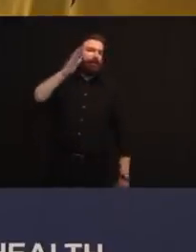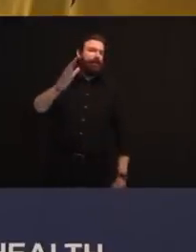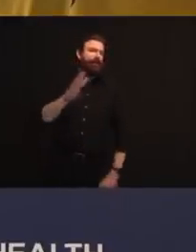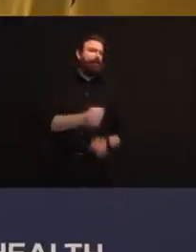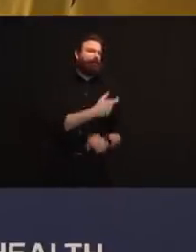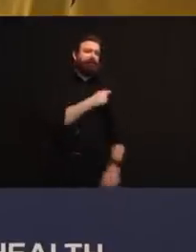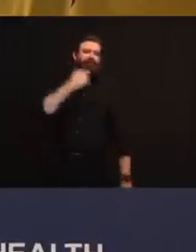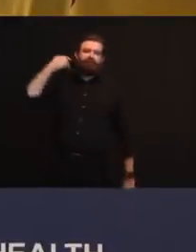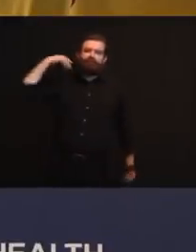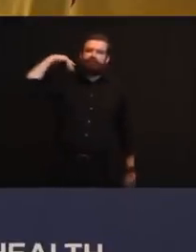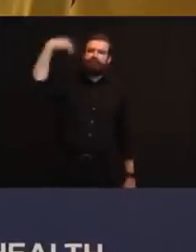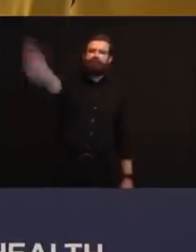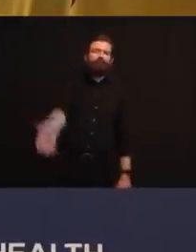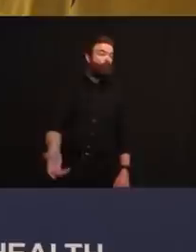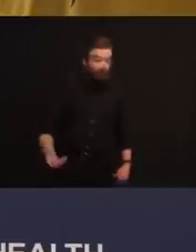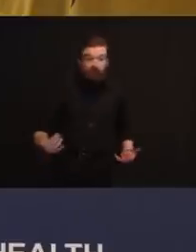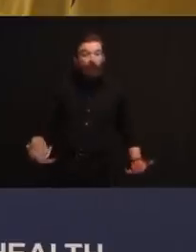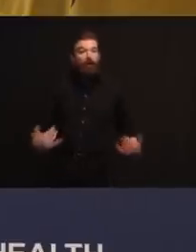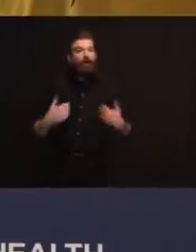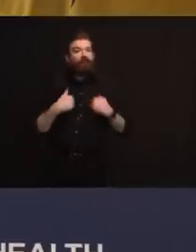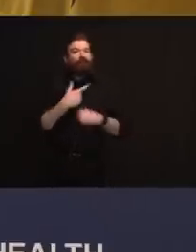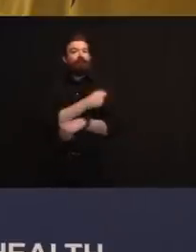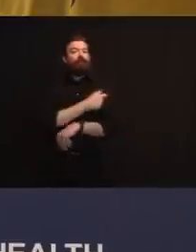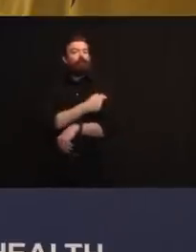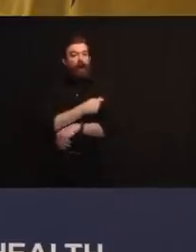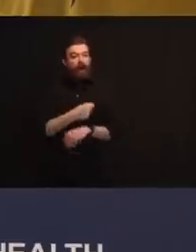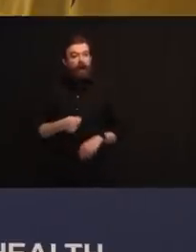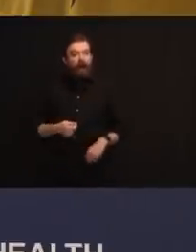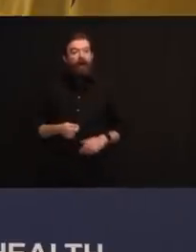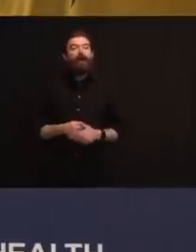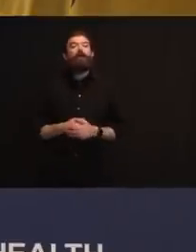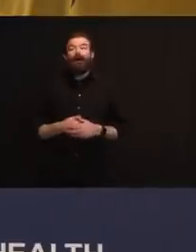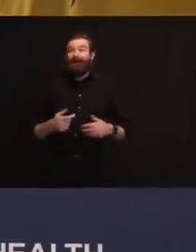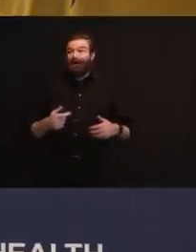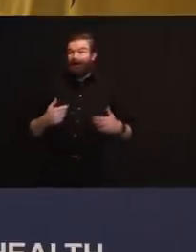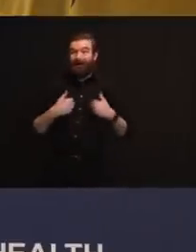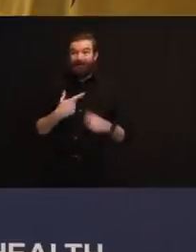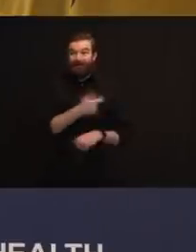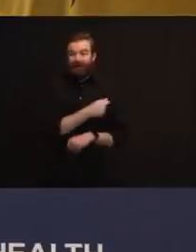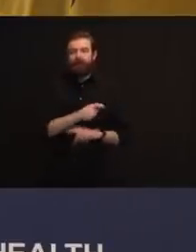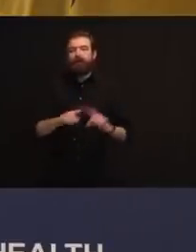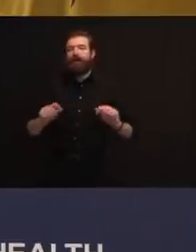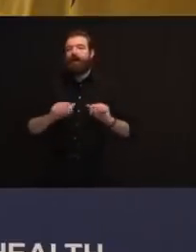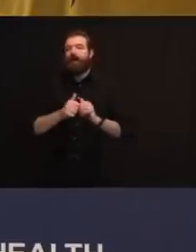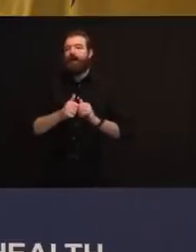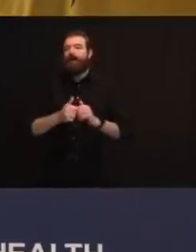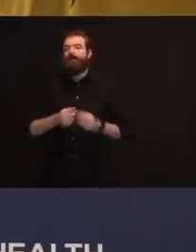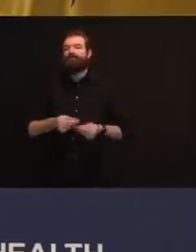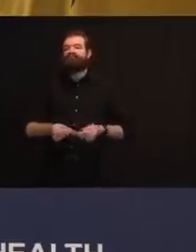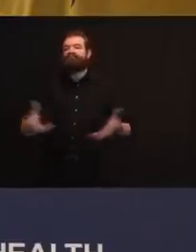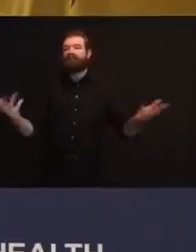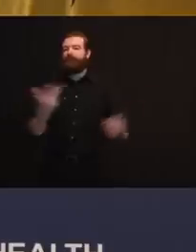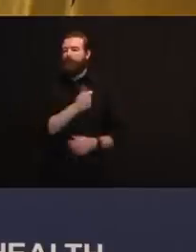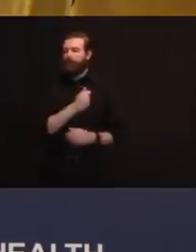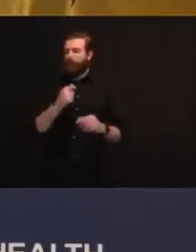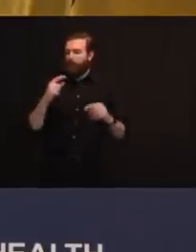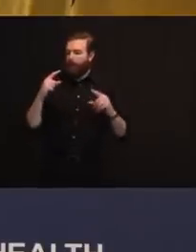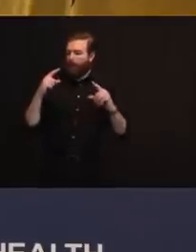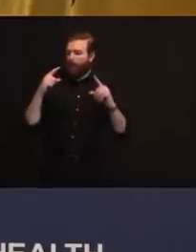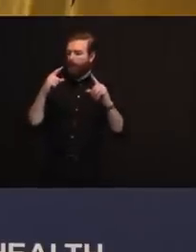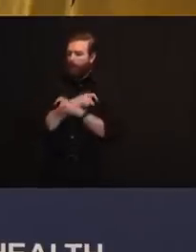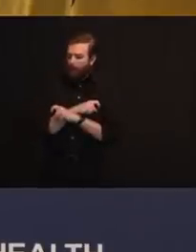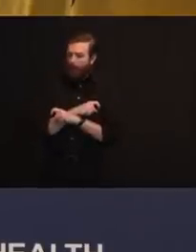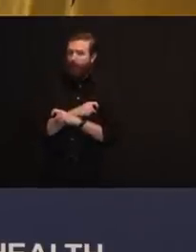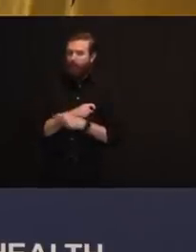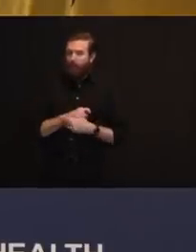it, which are incredibly complex. And then, Eddie, to your last point, we've got to overcome inertia,